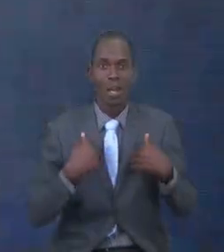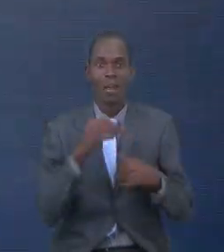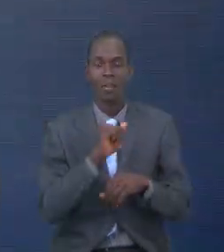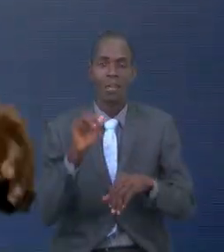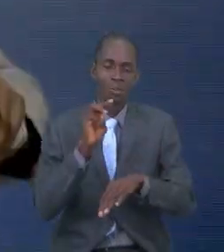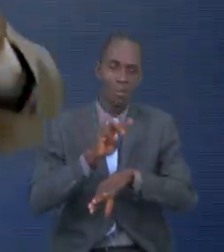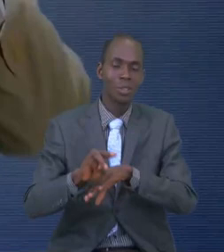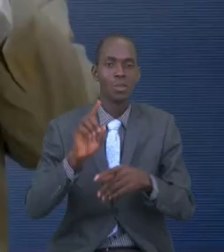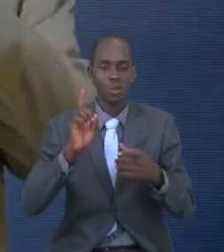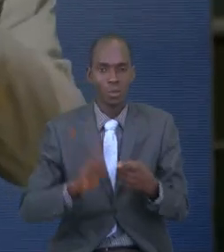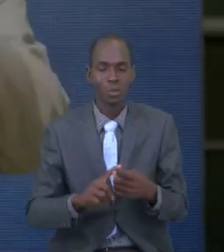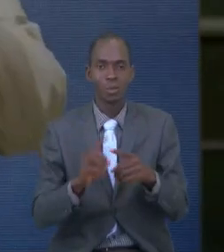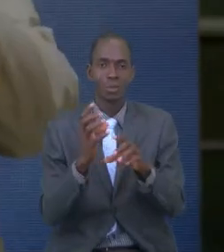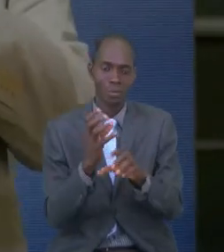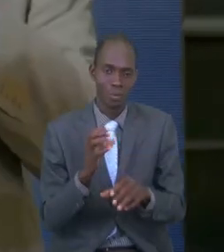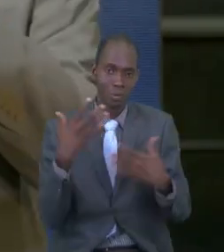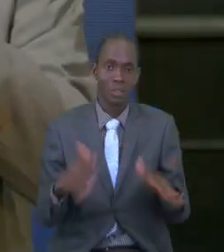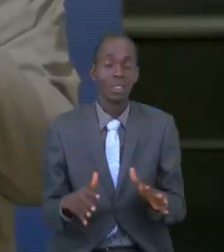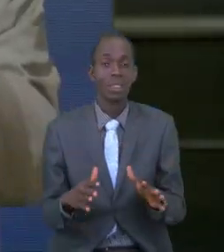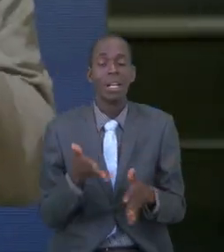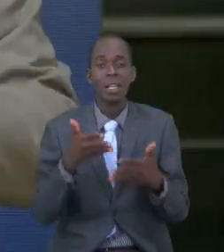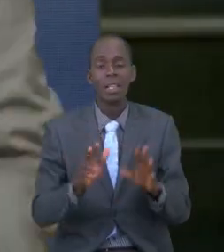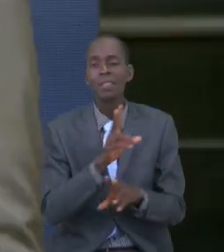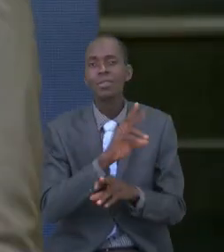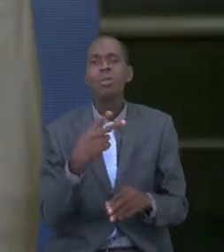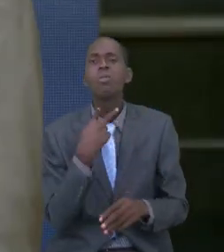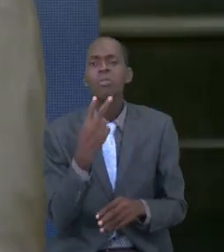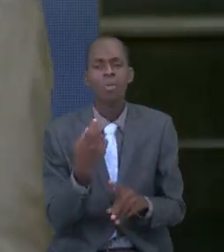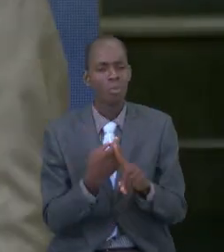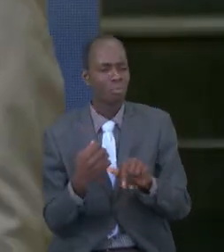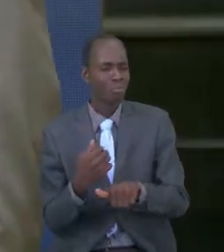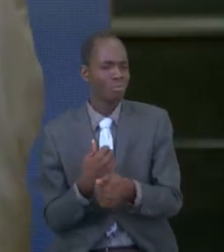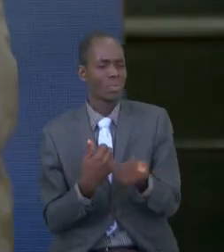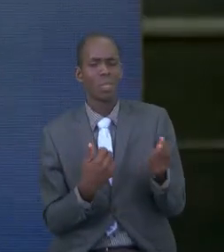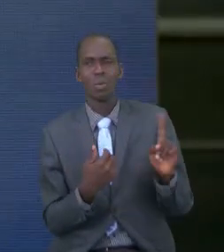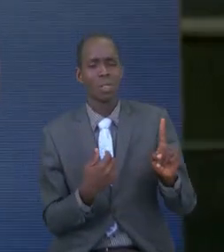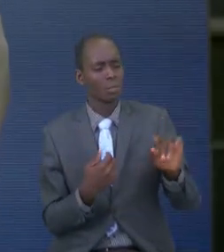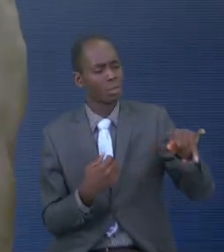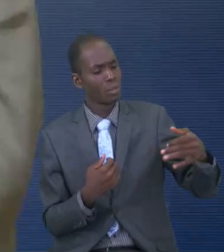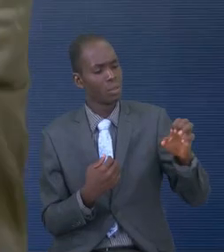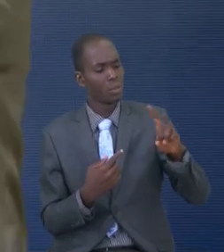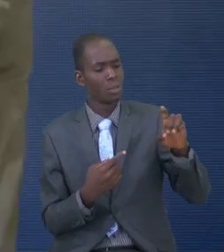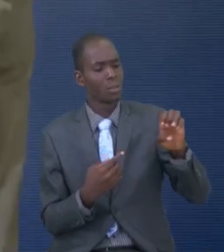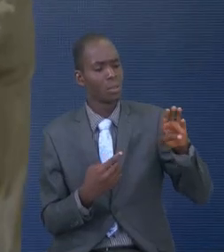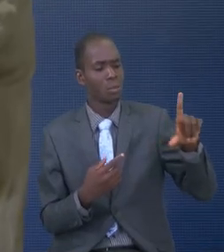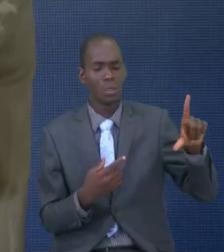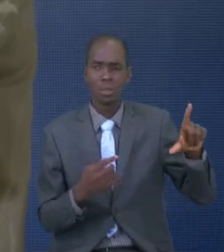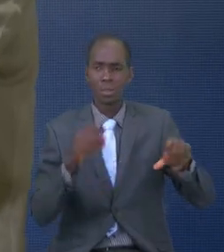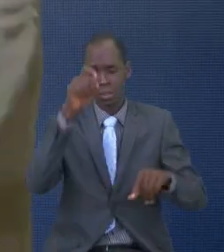to accomplish. Let no voice from anywhere, Jezebel,